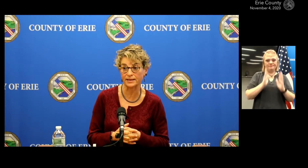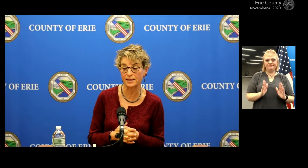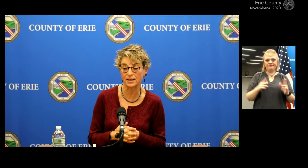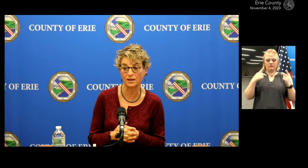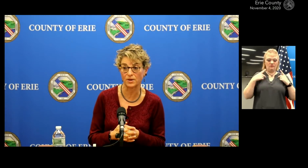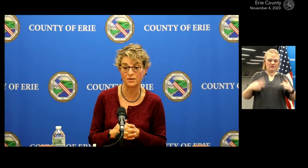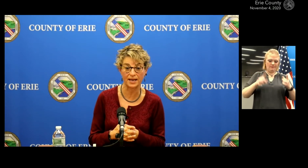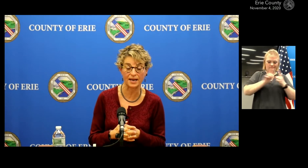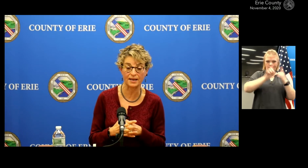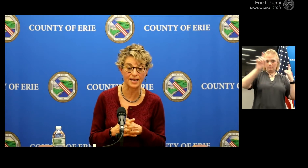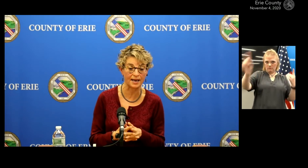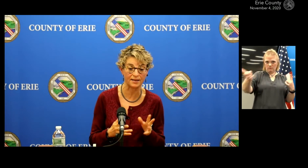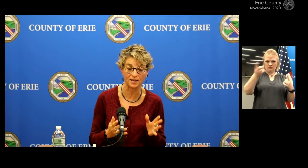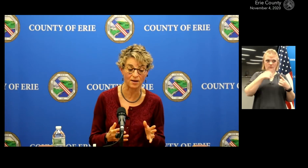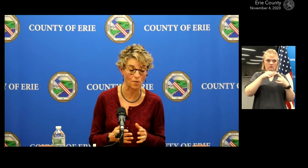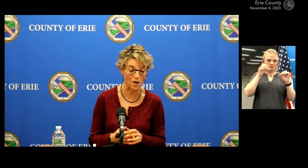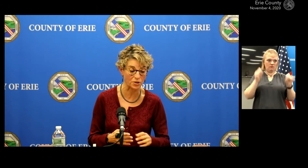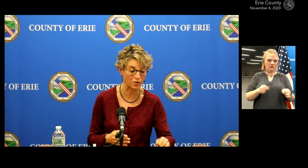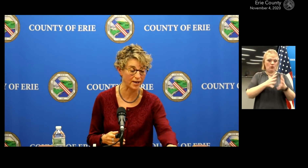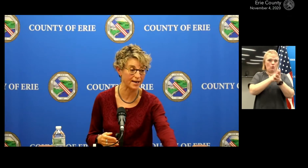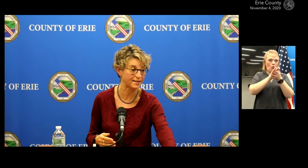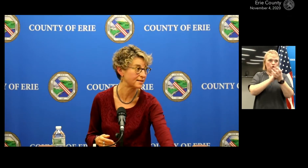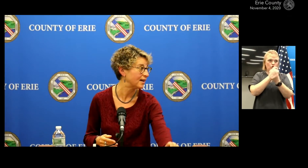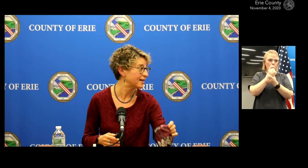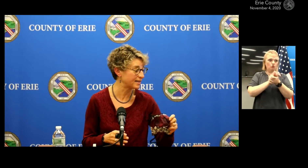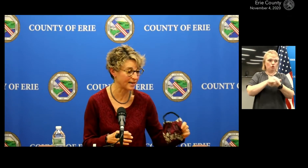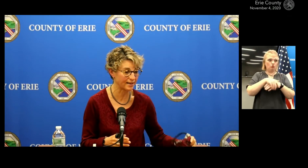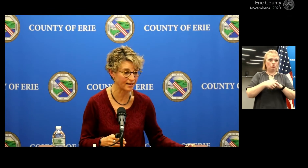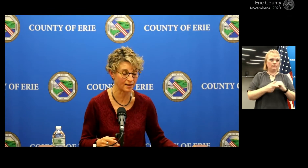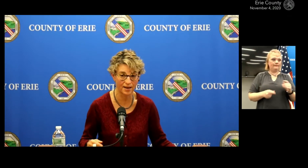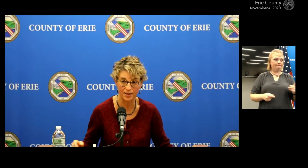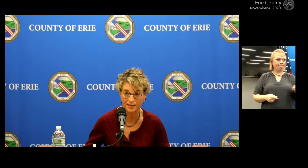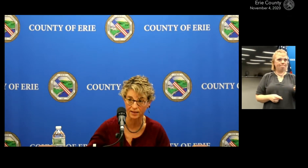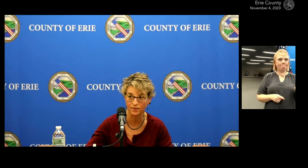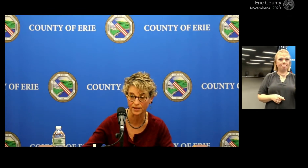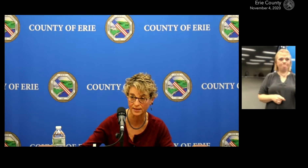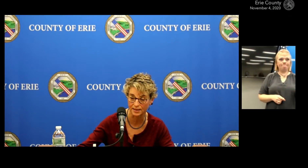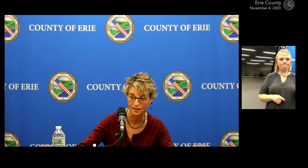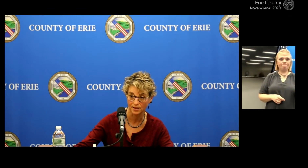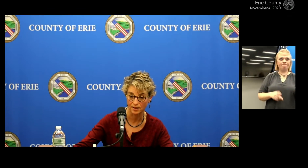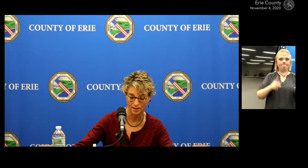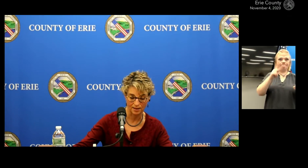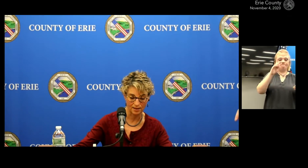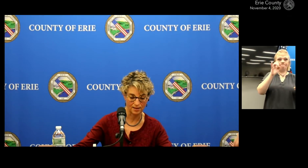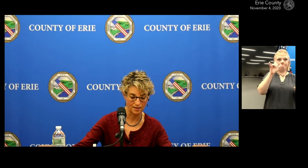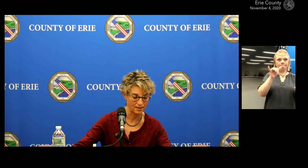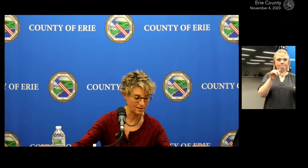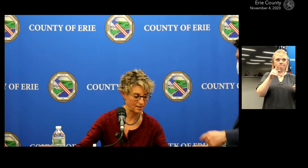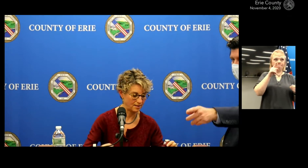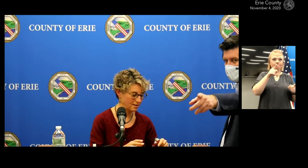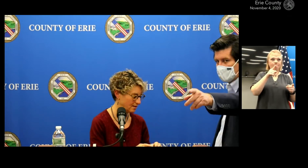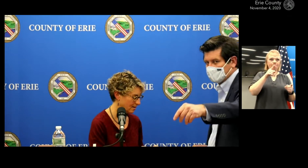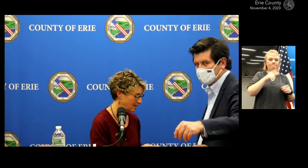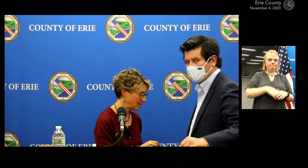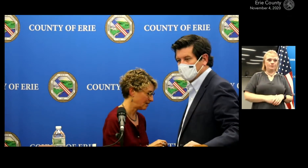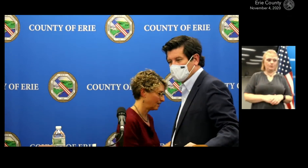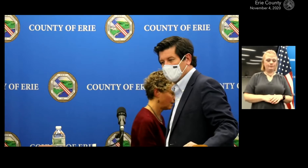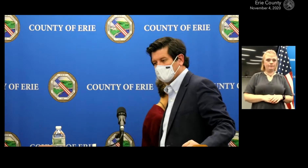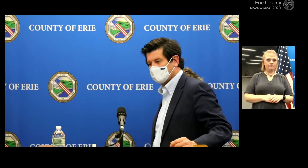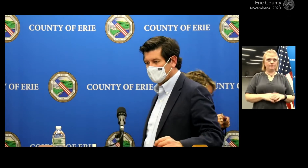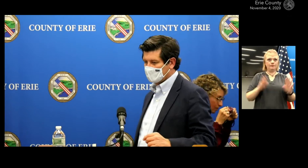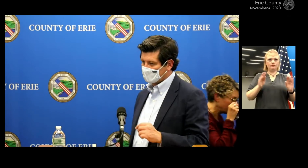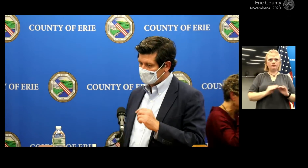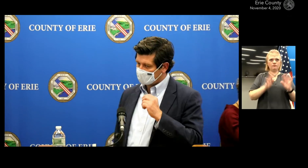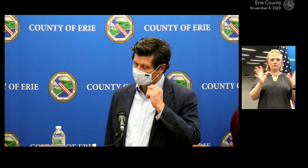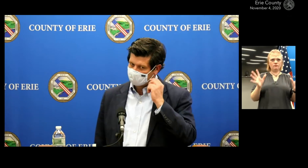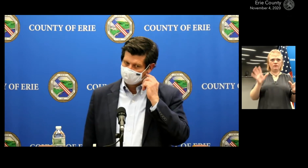physically distancing when you can, and washing your hands. I think that county executive wants to. Anything in the back, Kelly first. To clarify,